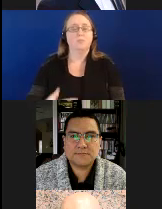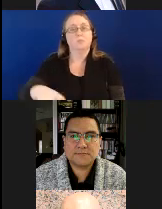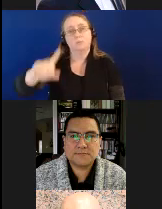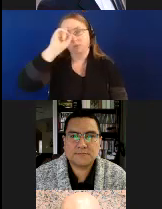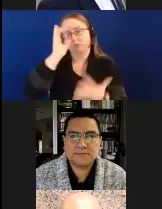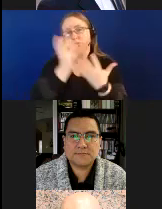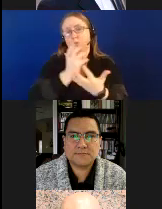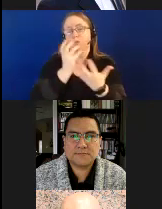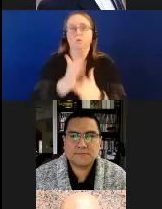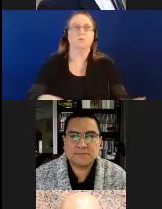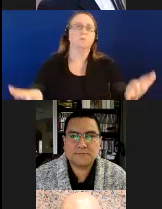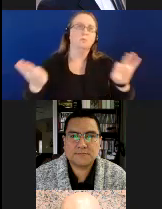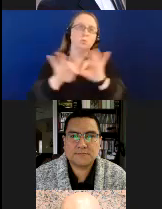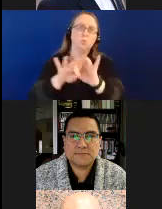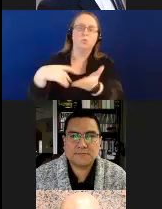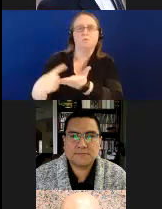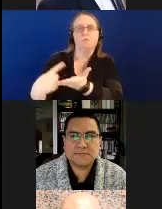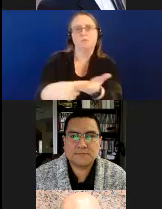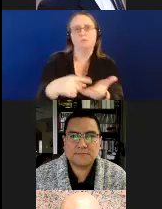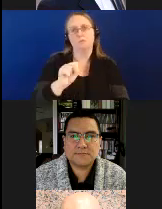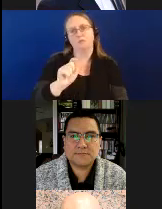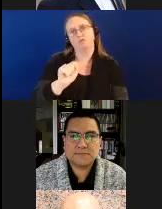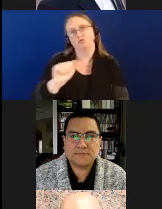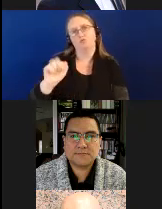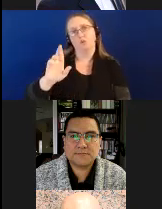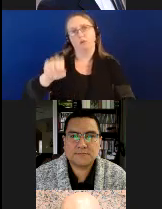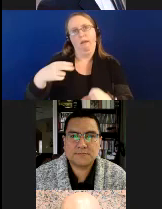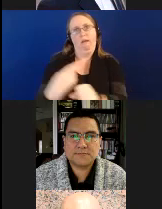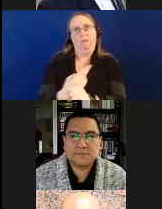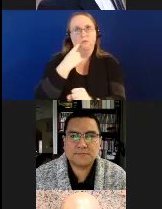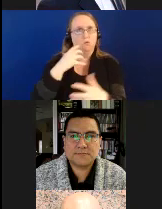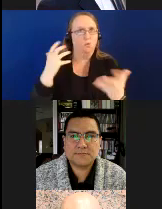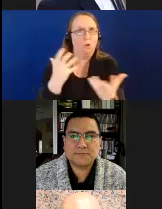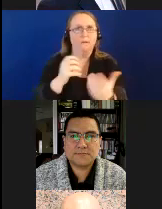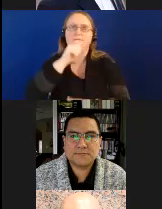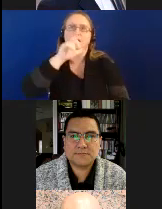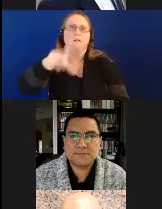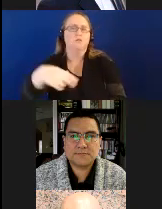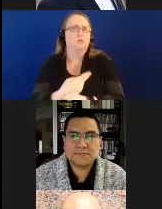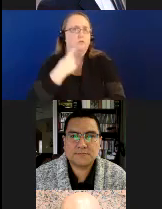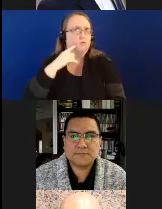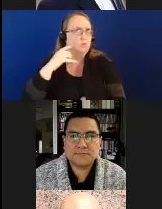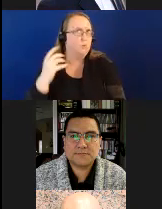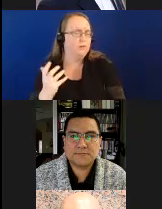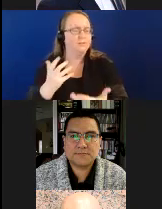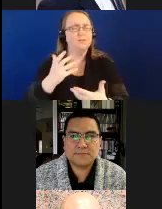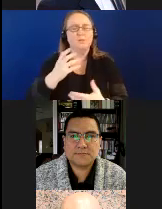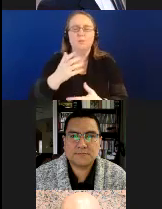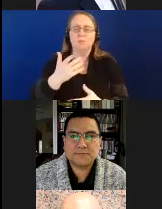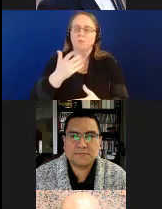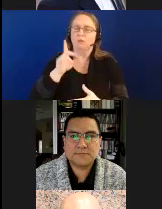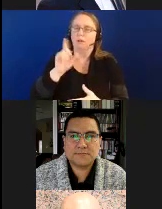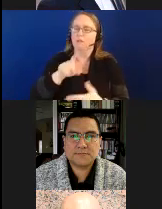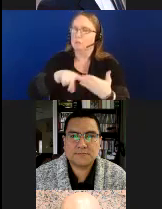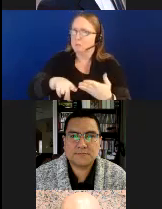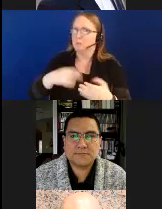for us to continue to talk about what STAAR can be used for and what it shouldn't be used for, to make sure that we are using the information and the